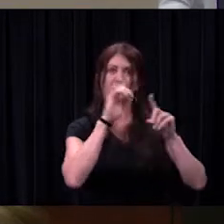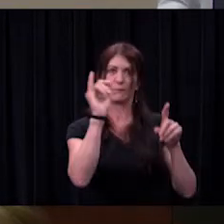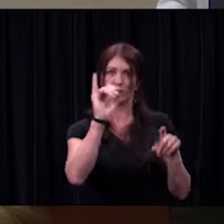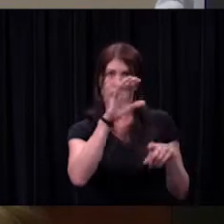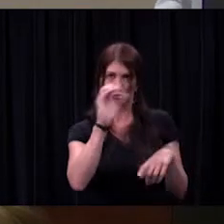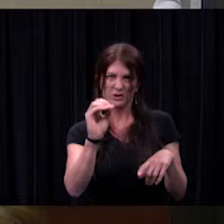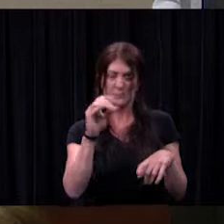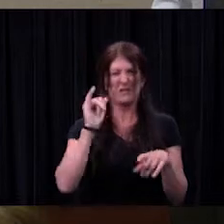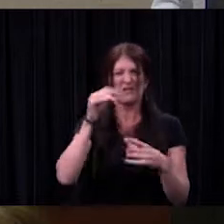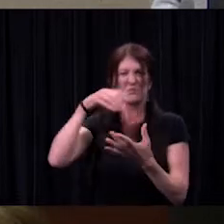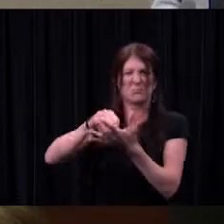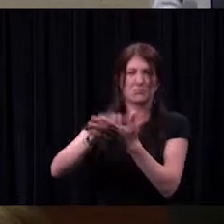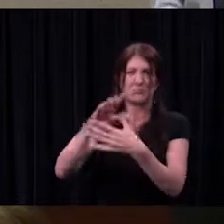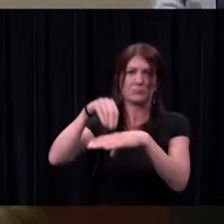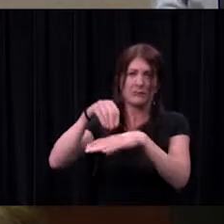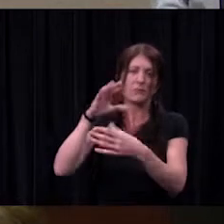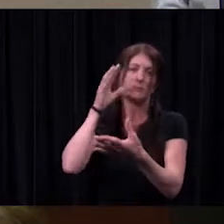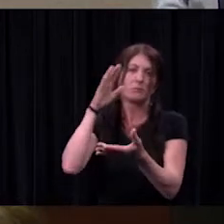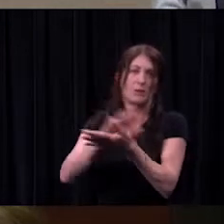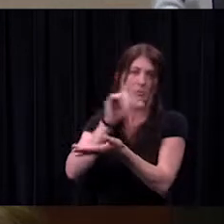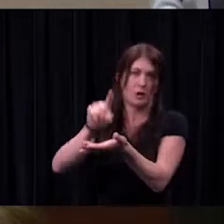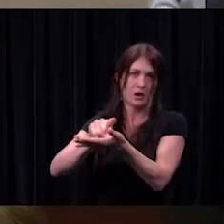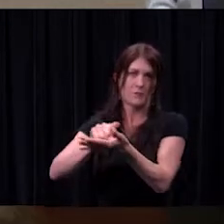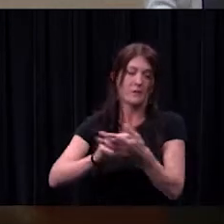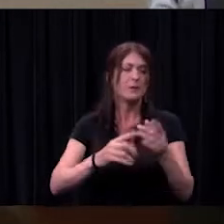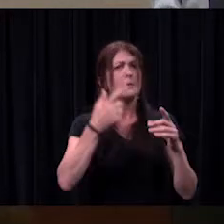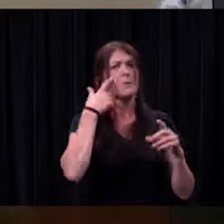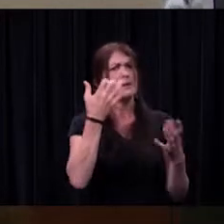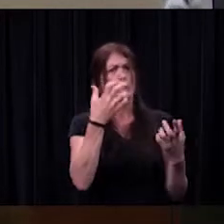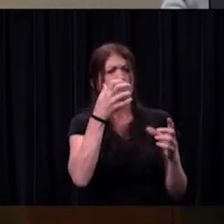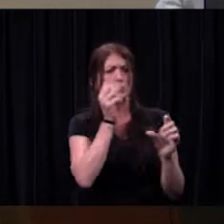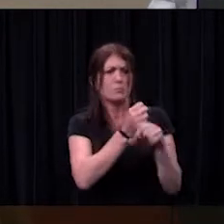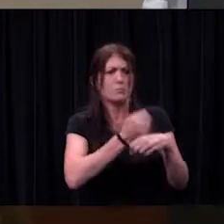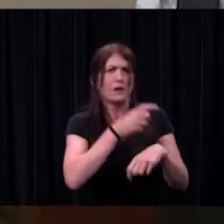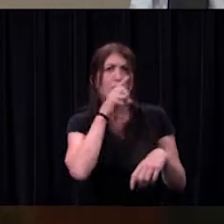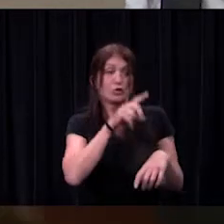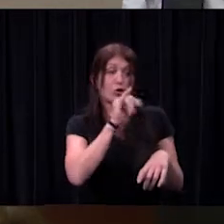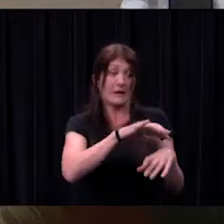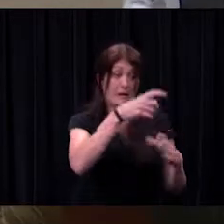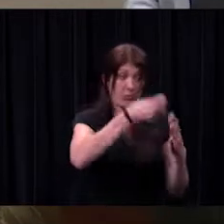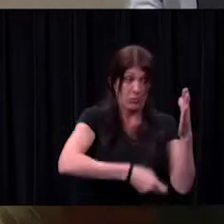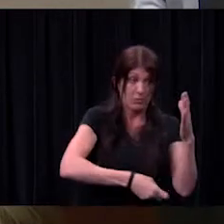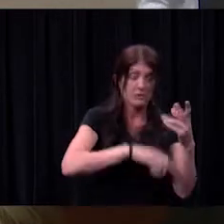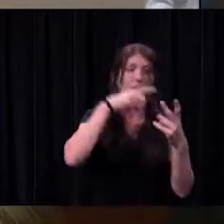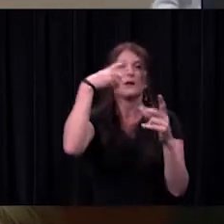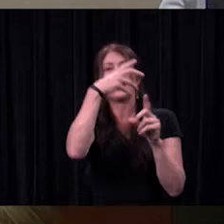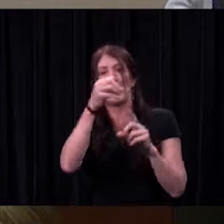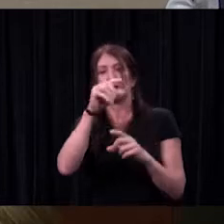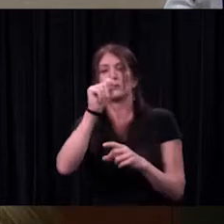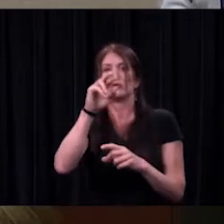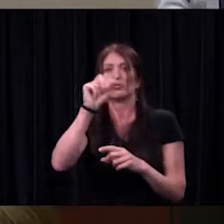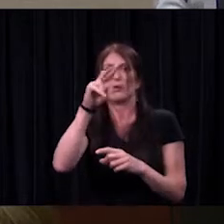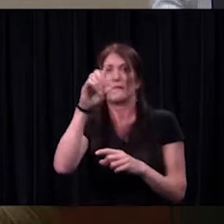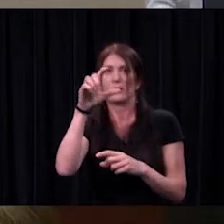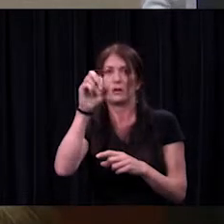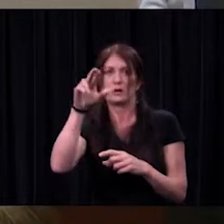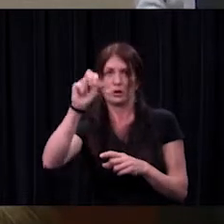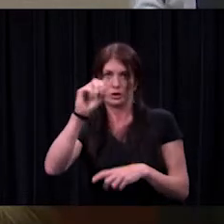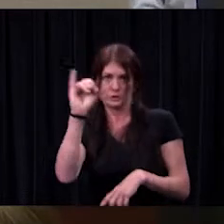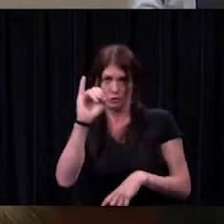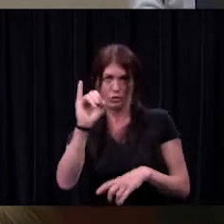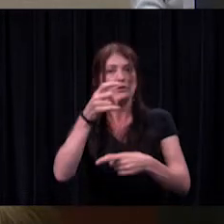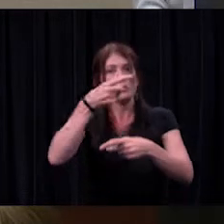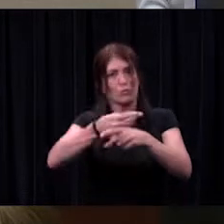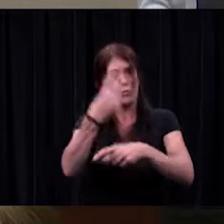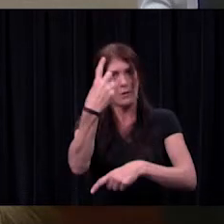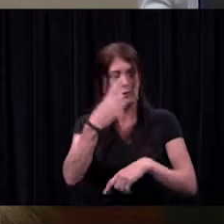just to make sure that the rates and Travelers was the right place. And without fail, the other insurance companies, for the most